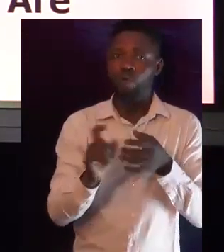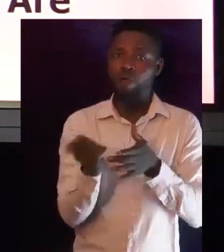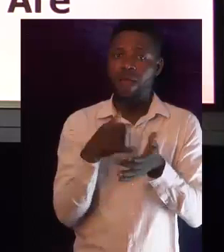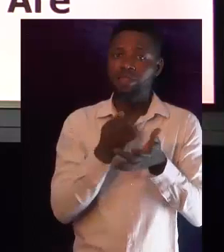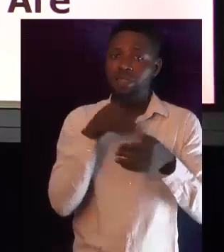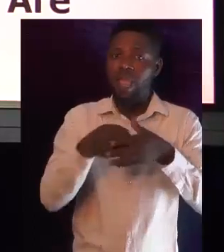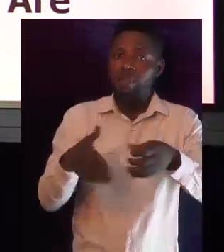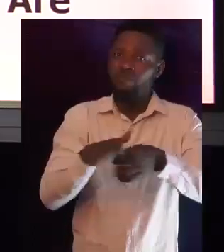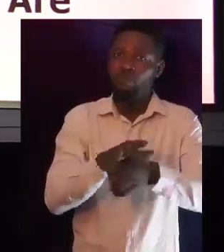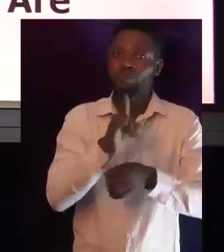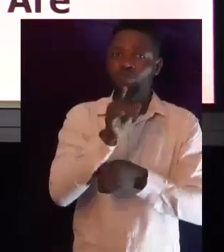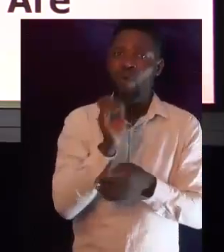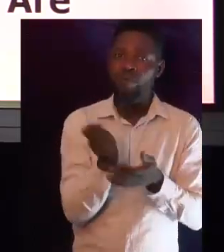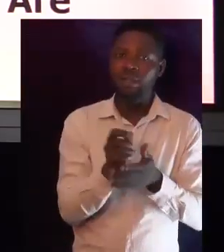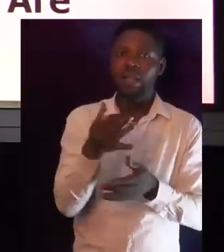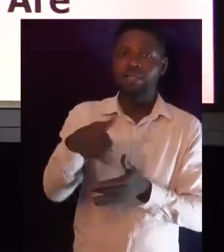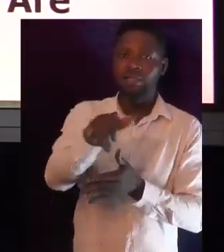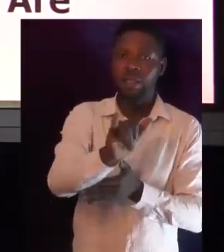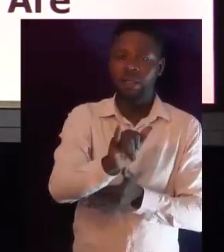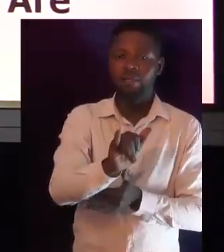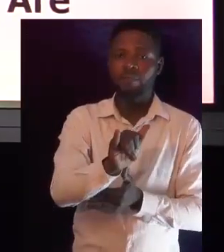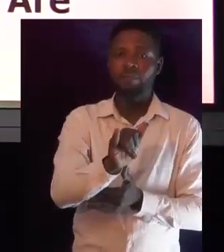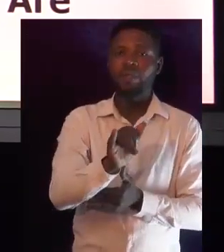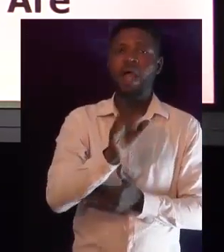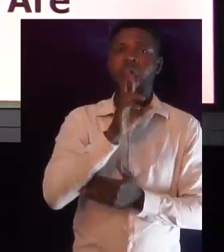If we want to write it in full, we write they